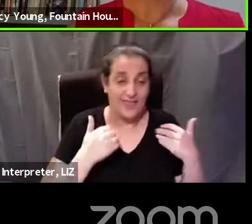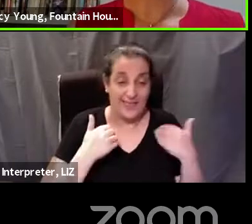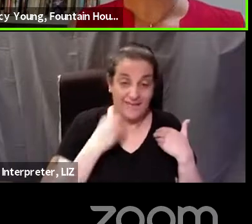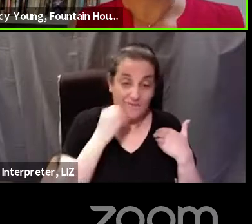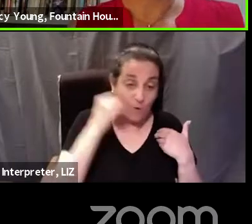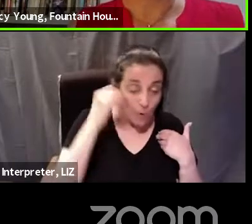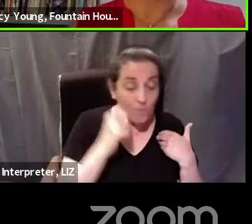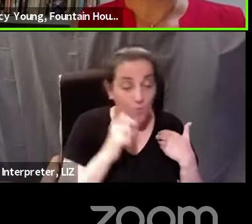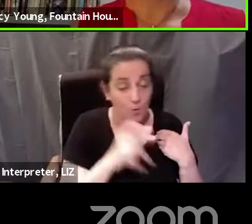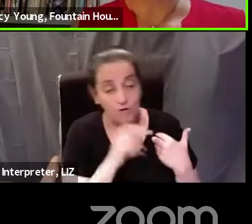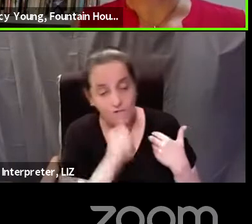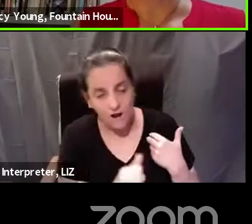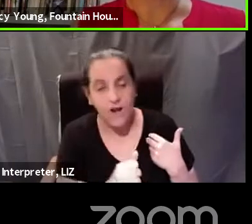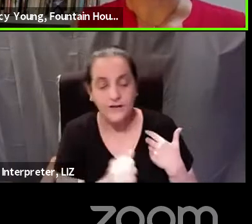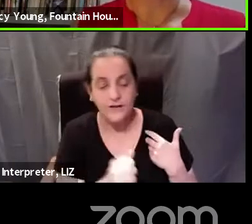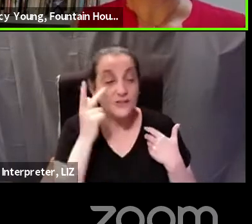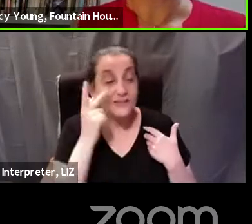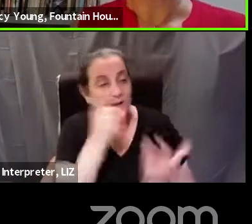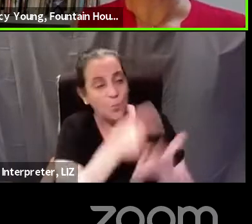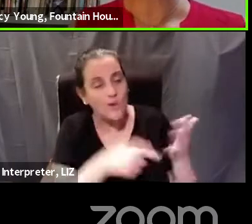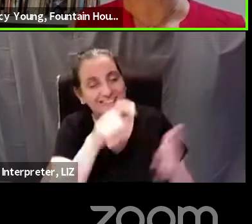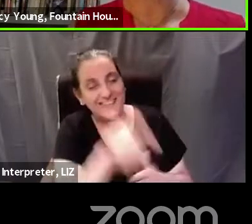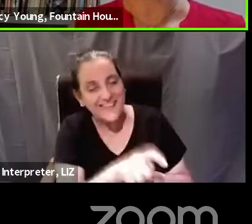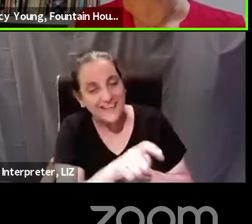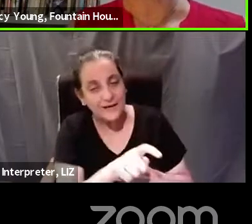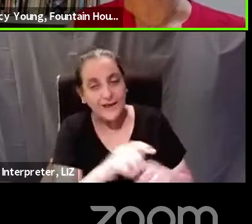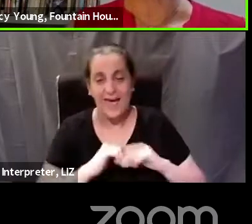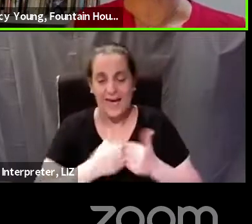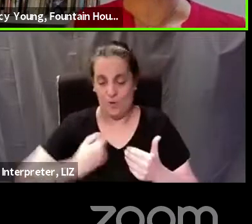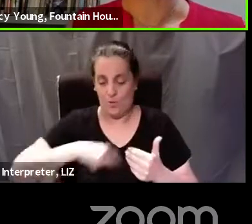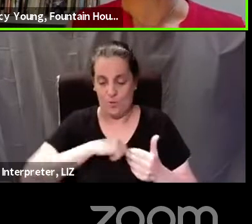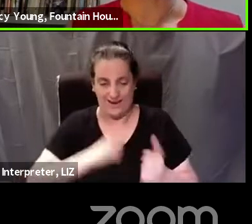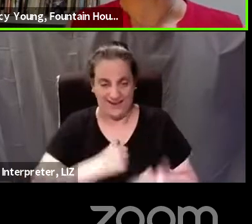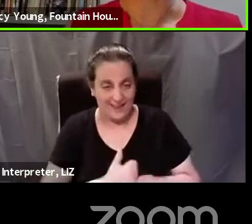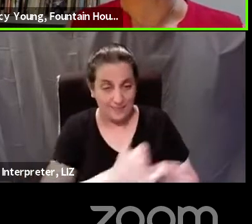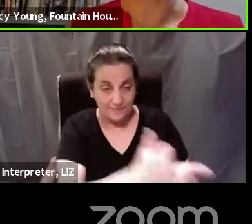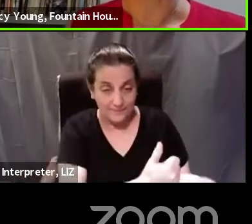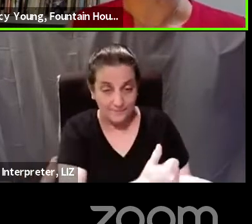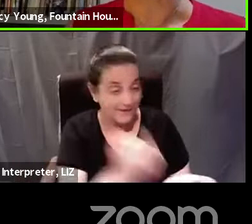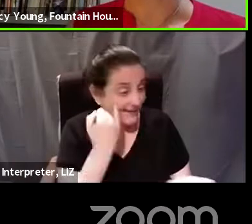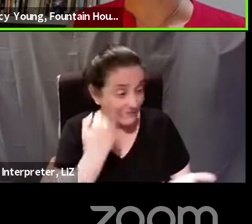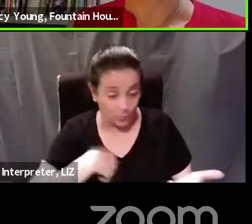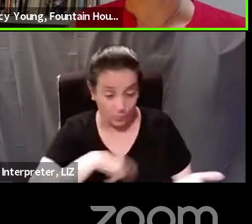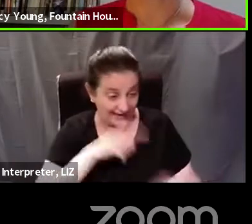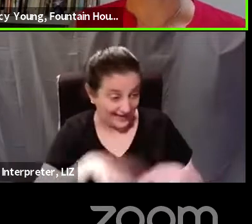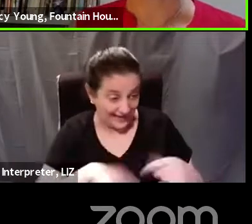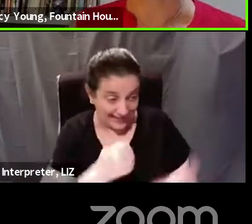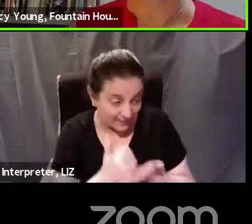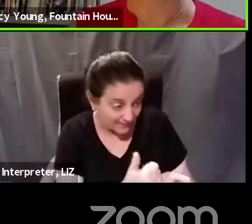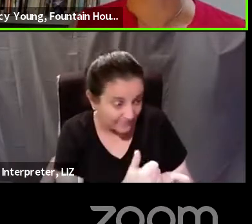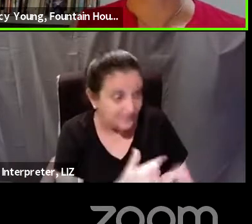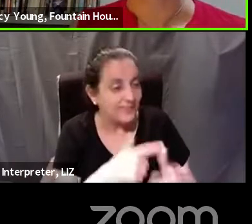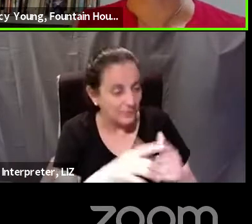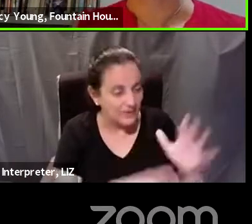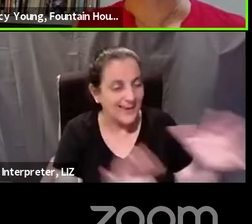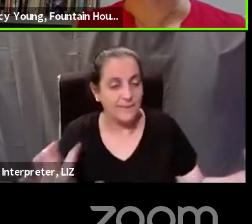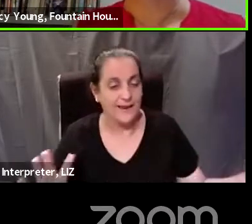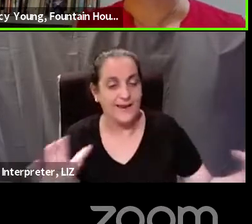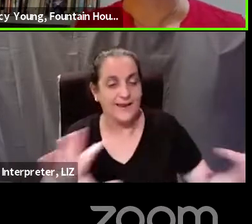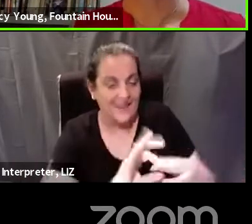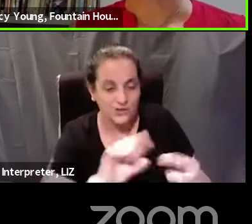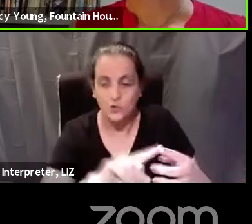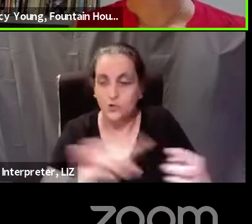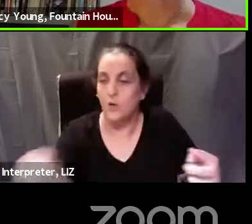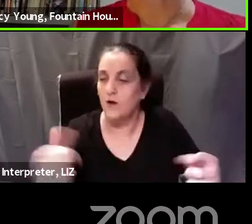if what they need is something that we can help them with. And if we can't, we will connect them with what they need and meet them where they're